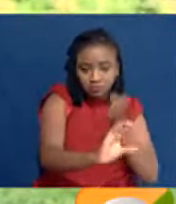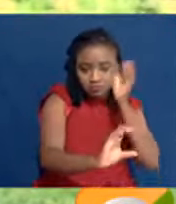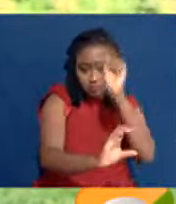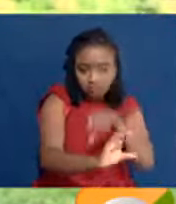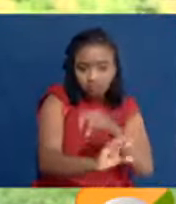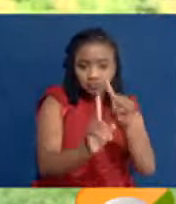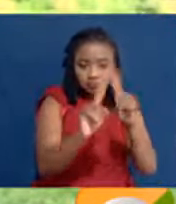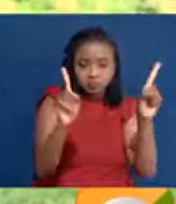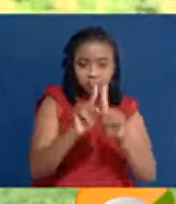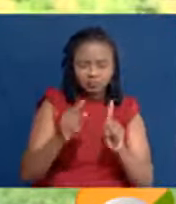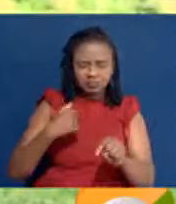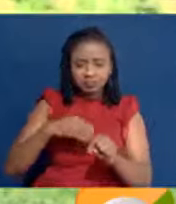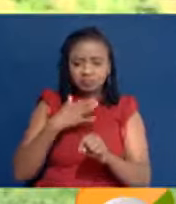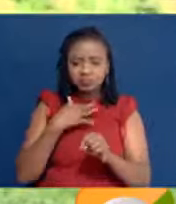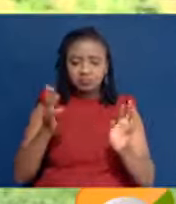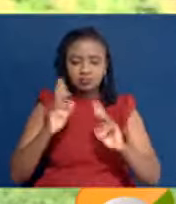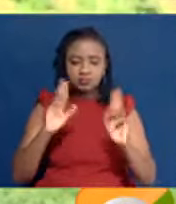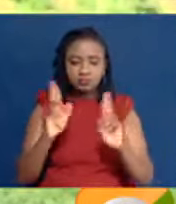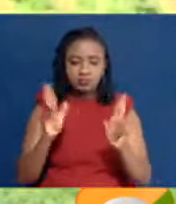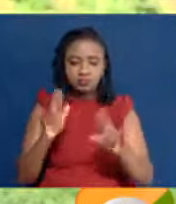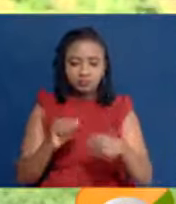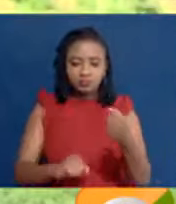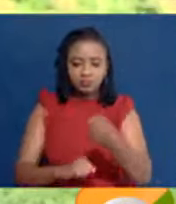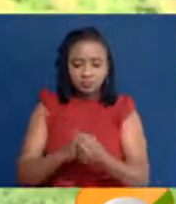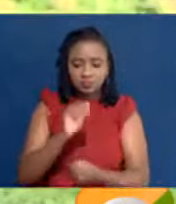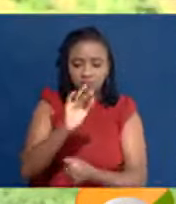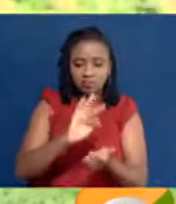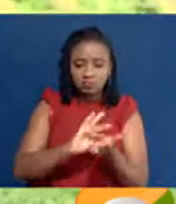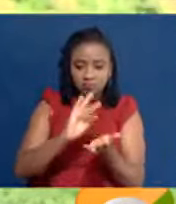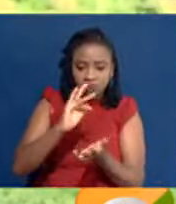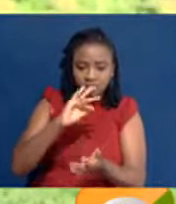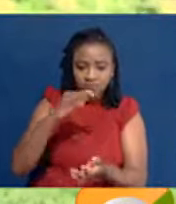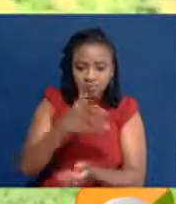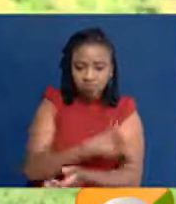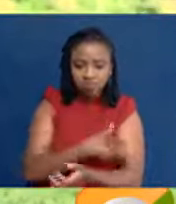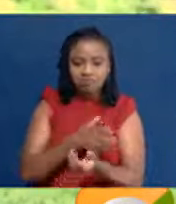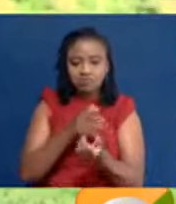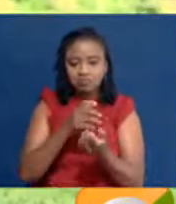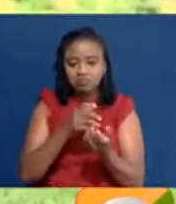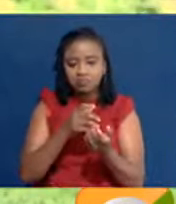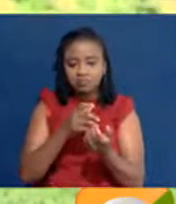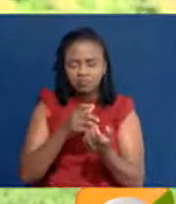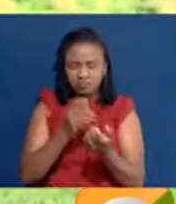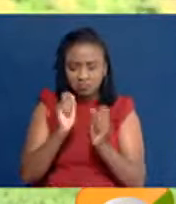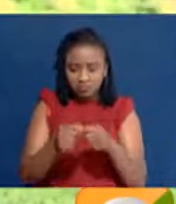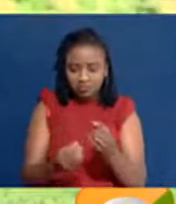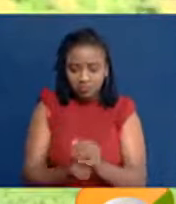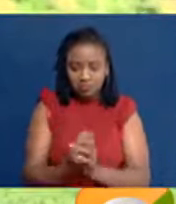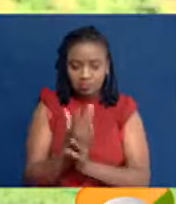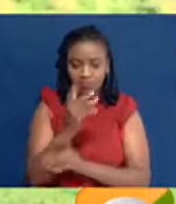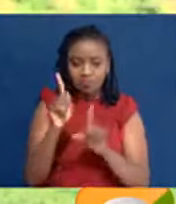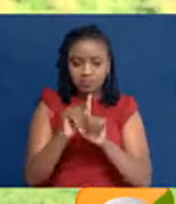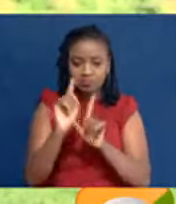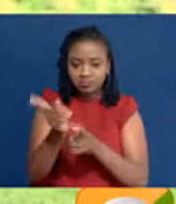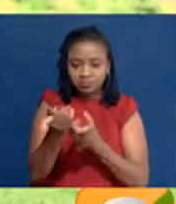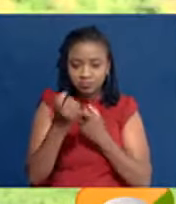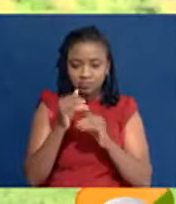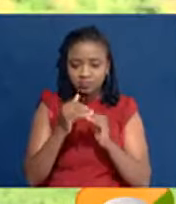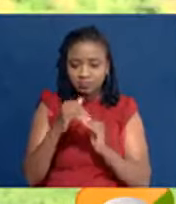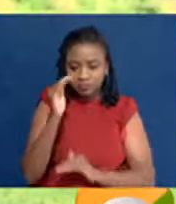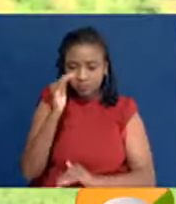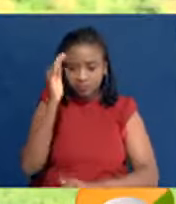to invest in your capacity to thrive and grow and attract more resources. Let not this be the only